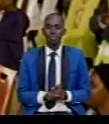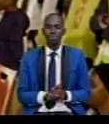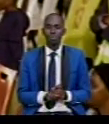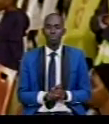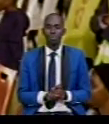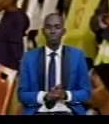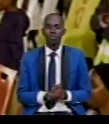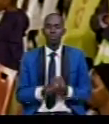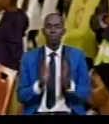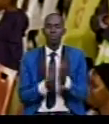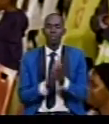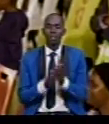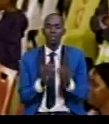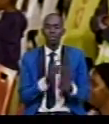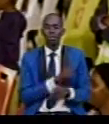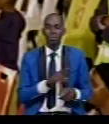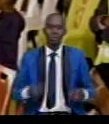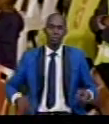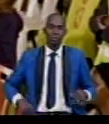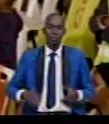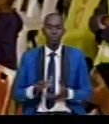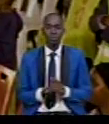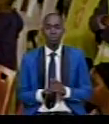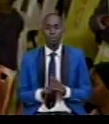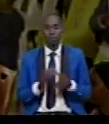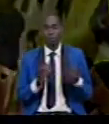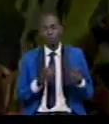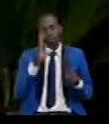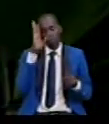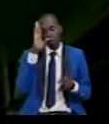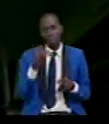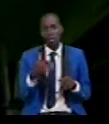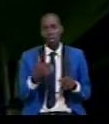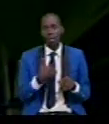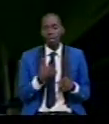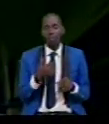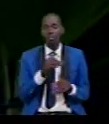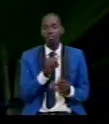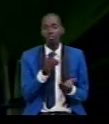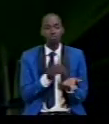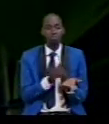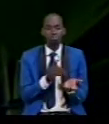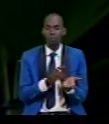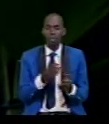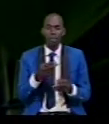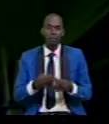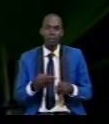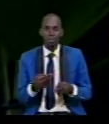Praise the Lord. Our brother had what we call epididymorchitis.